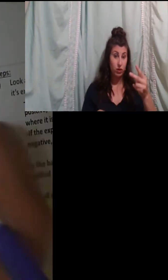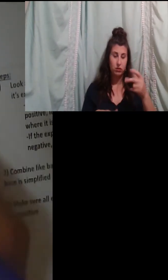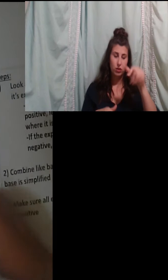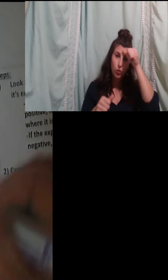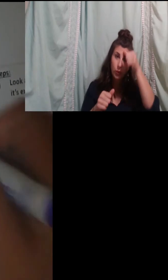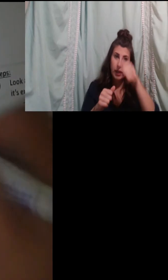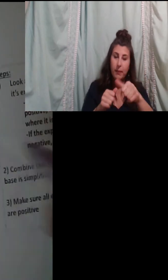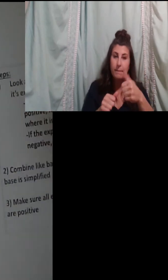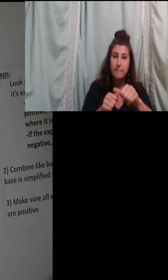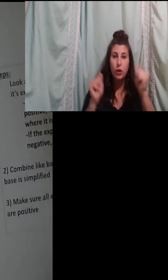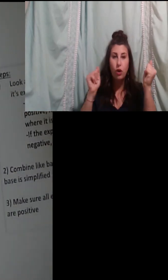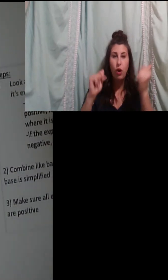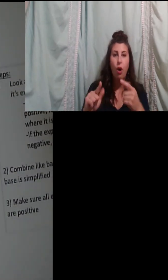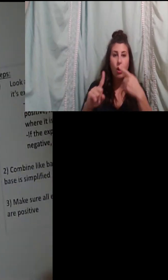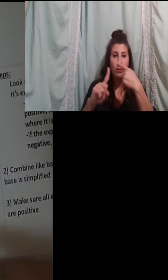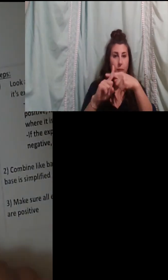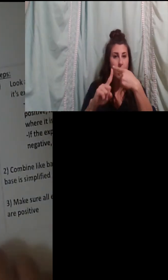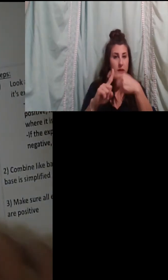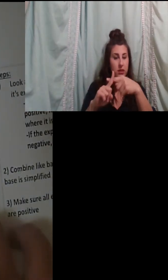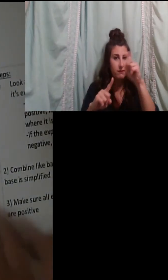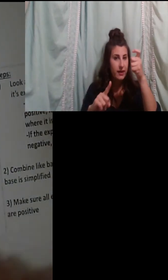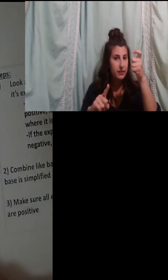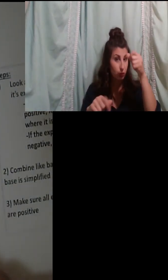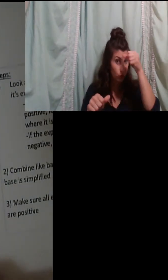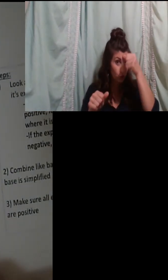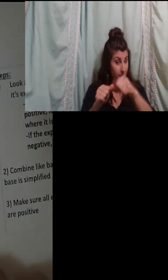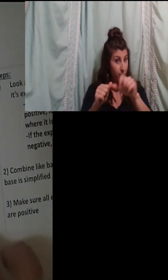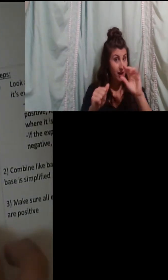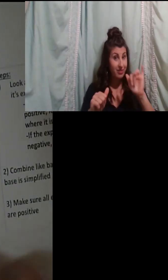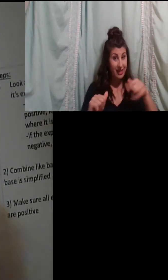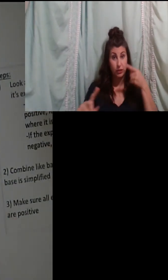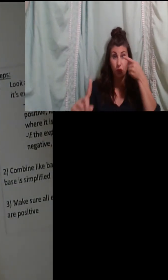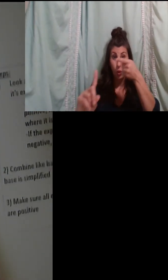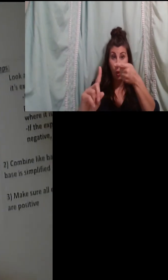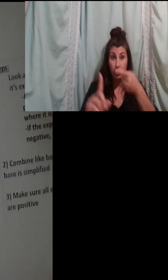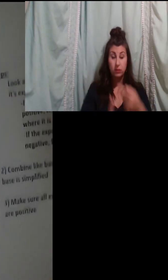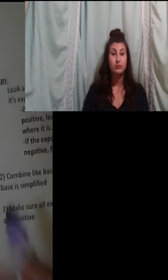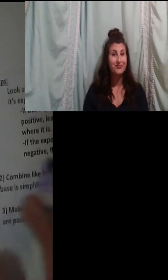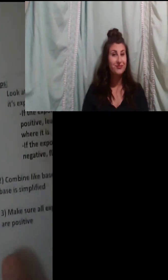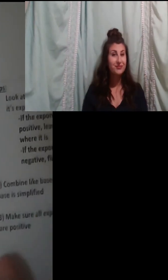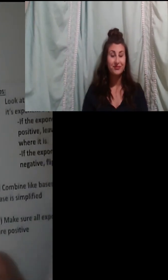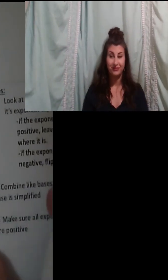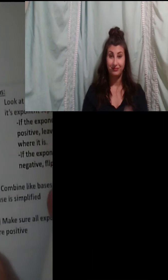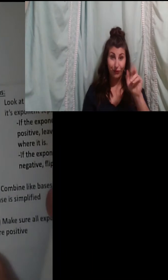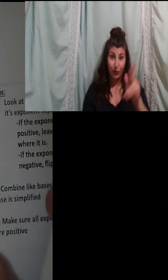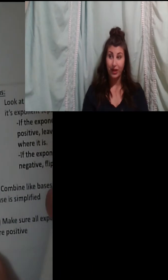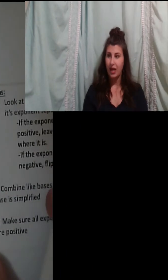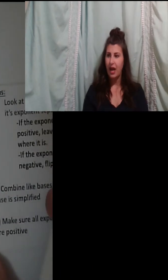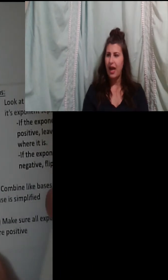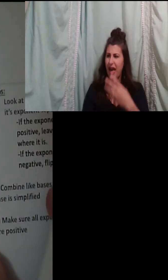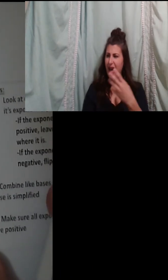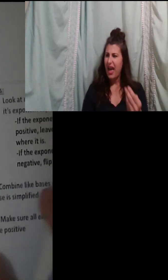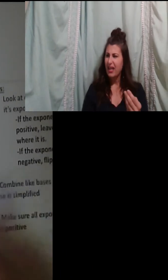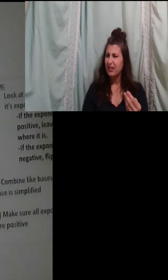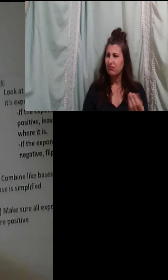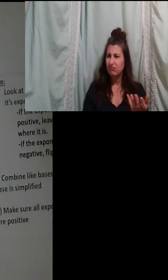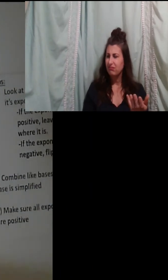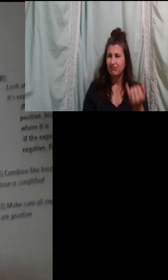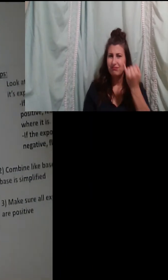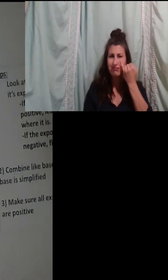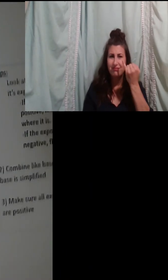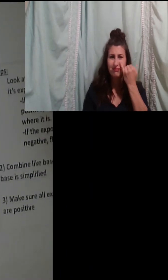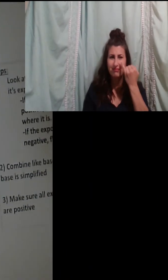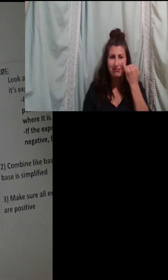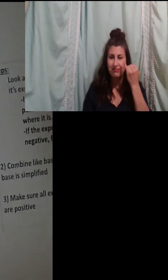positive exponent. The whole goal is to have positive exponents that are simplified. Okay? Alright?